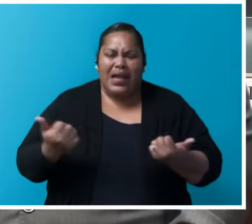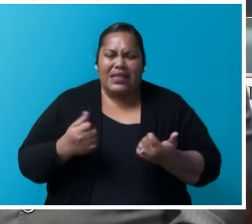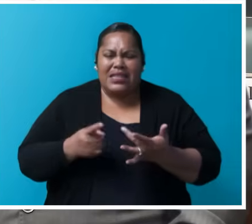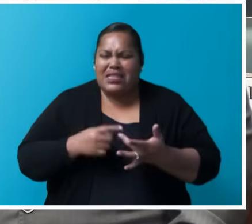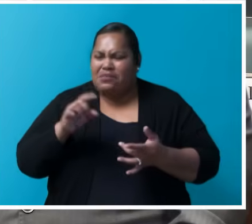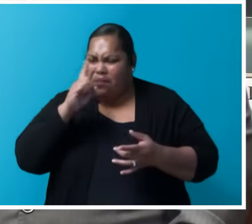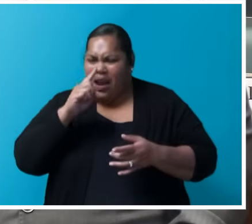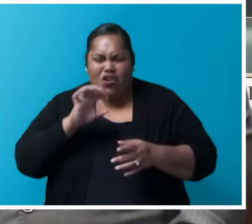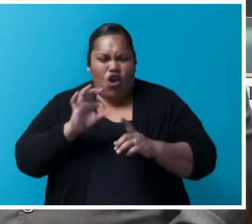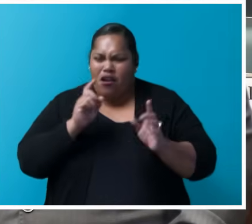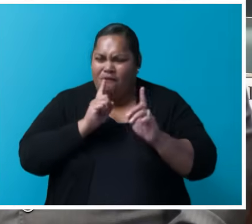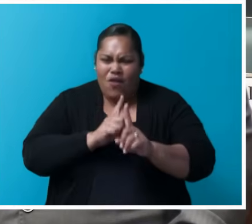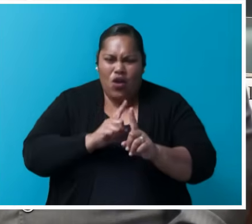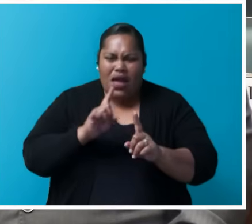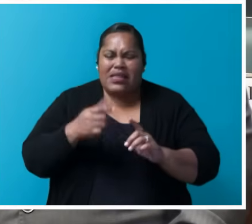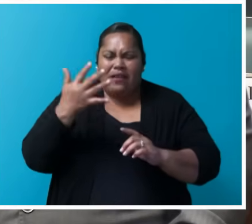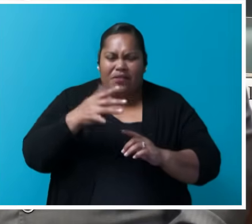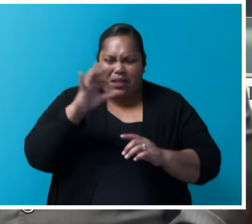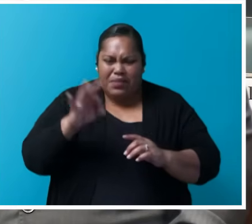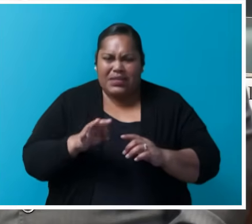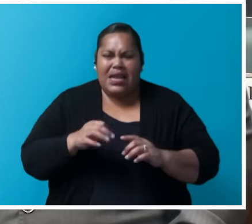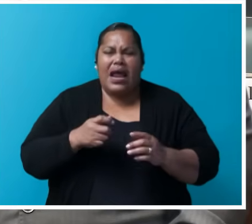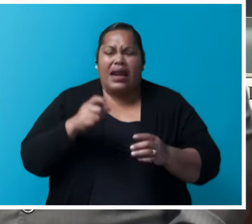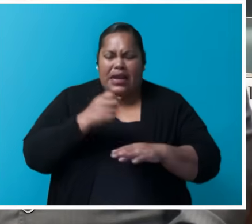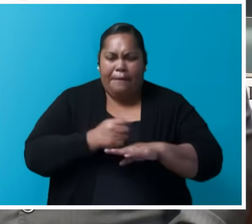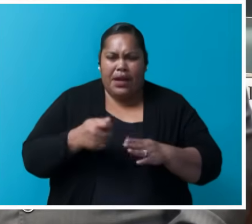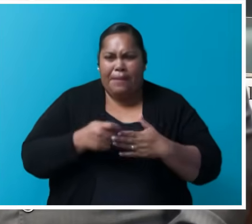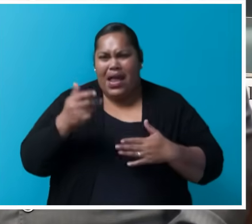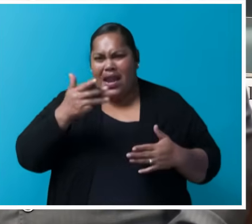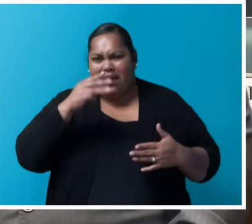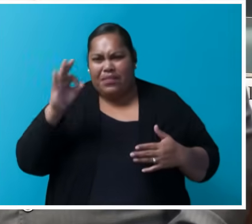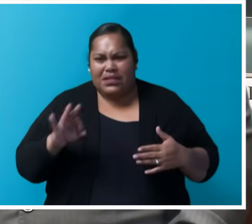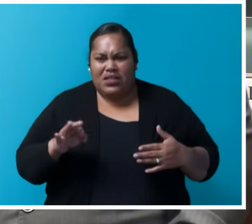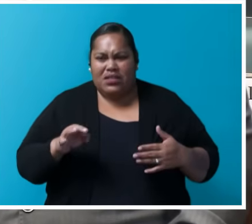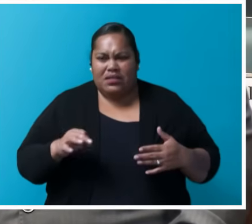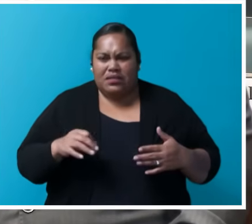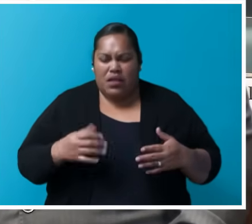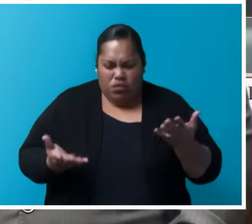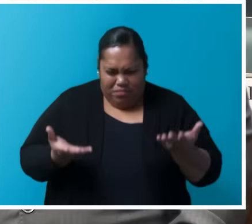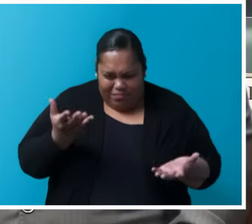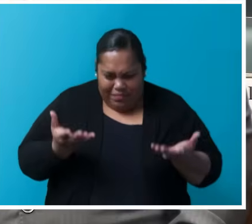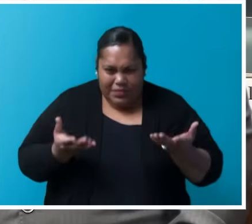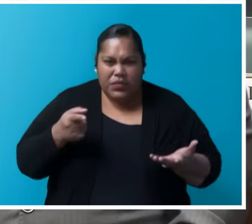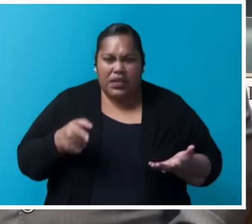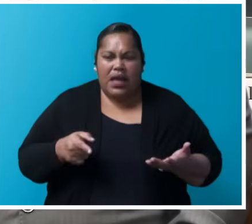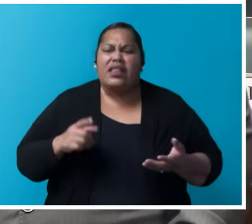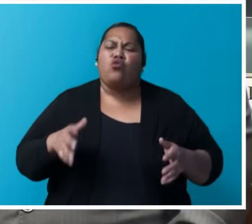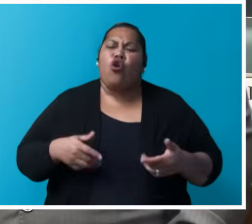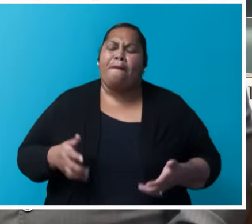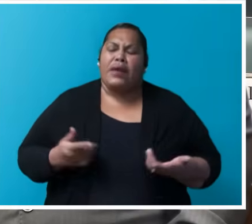charged 15% and government was paid 9%. We rationalized that. And they were complaining about